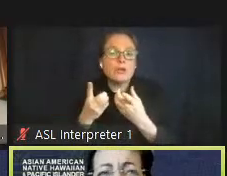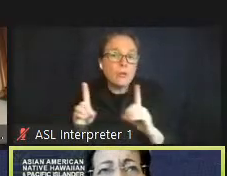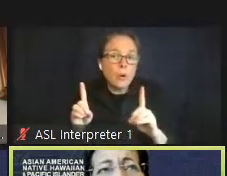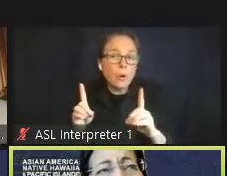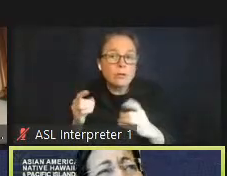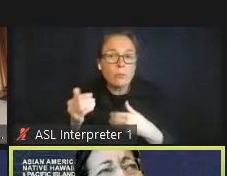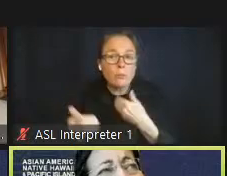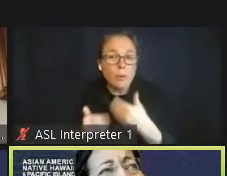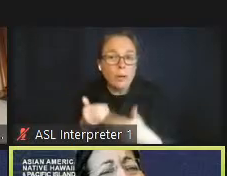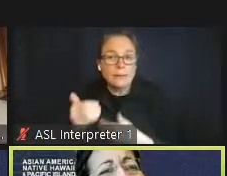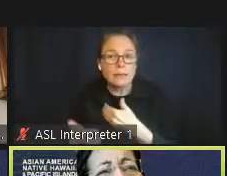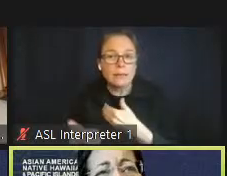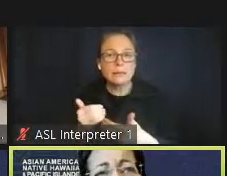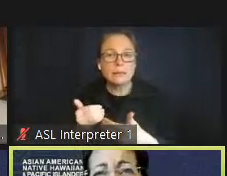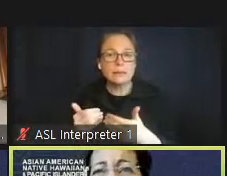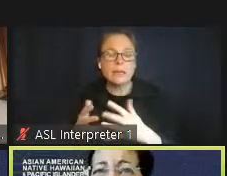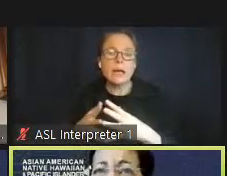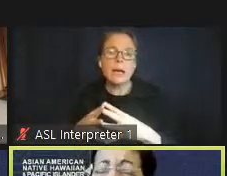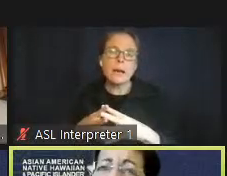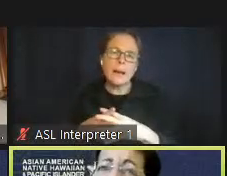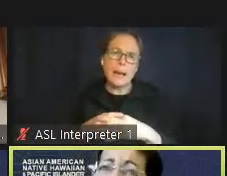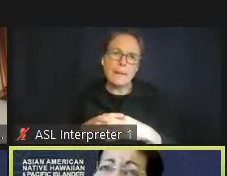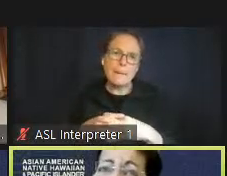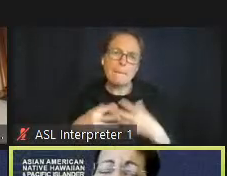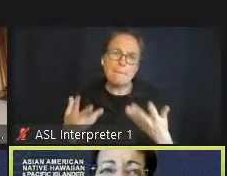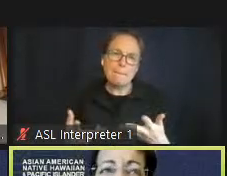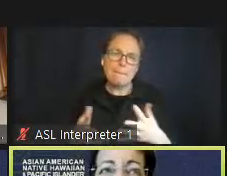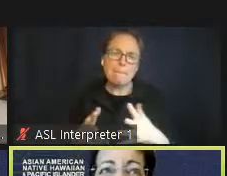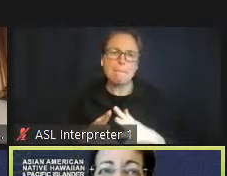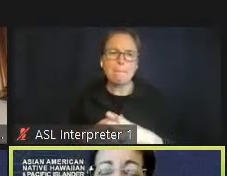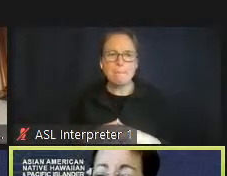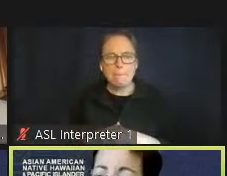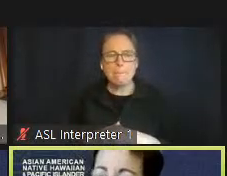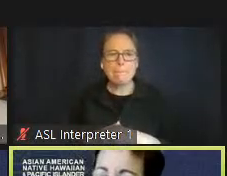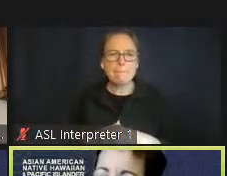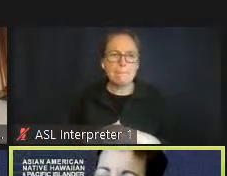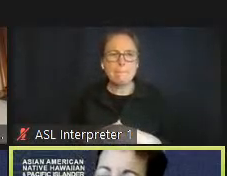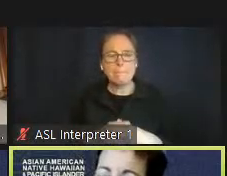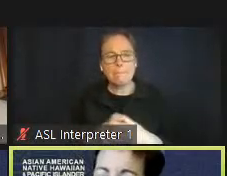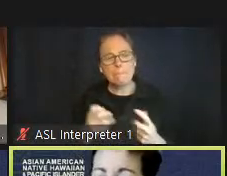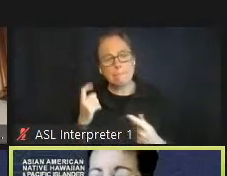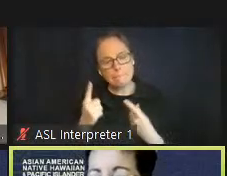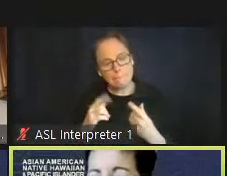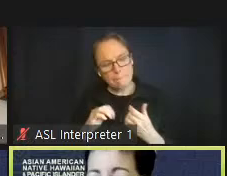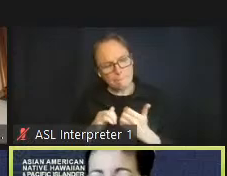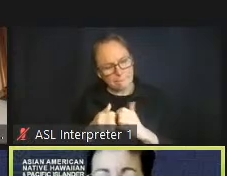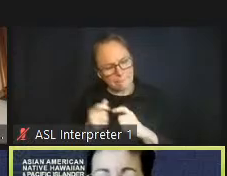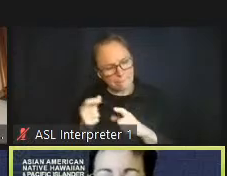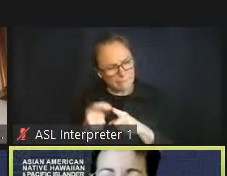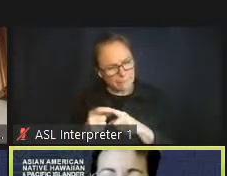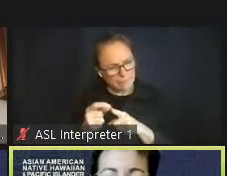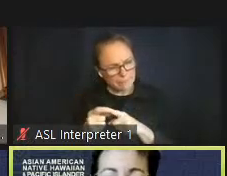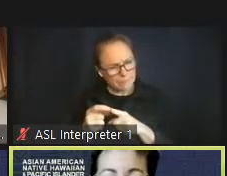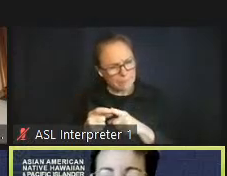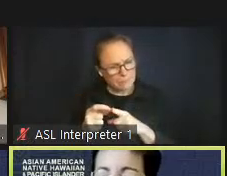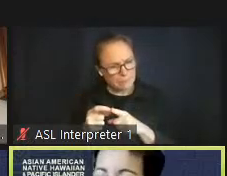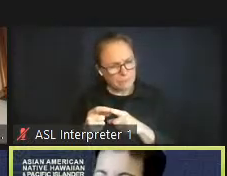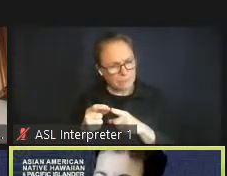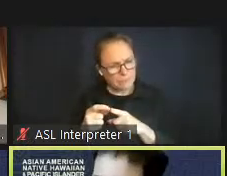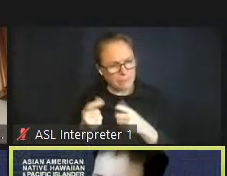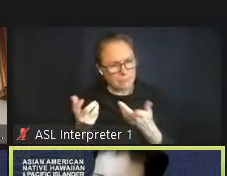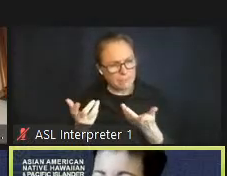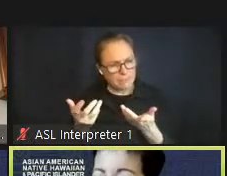of more, I guess, I don't really have a nuanced way to say this, so